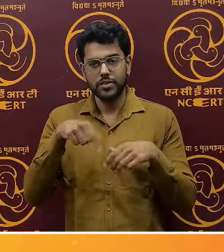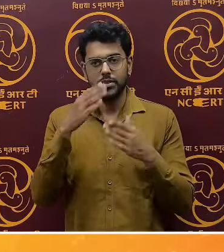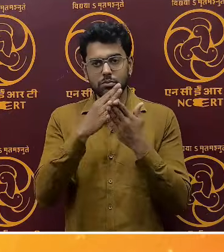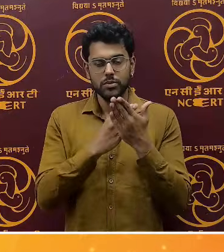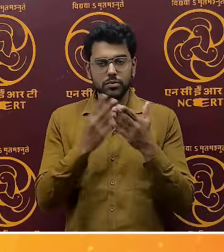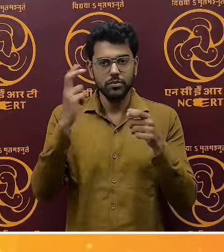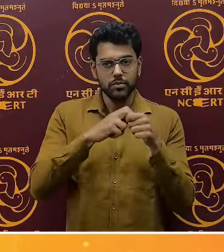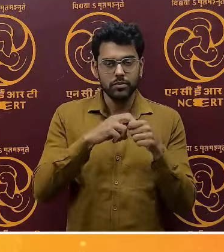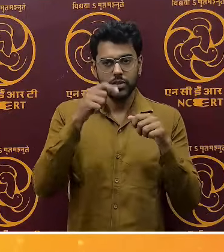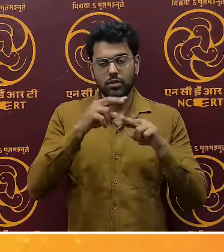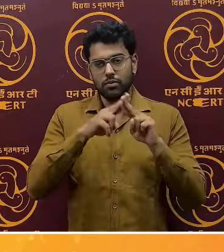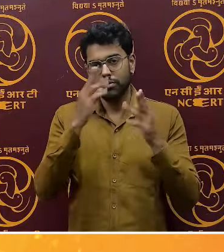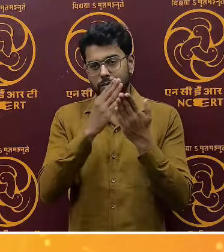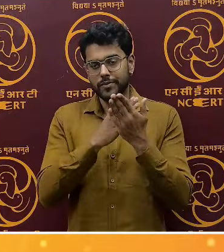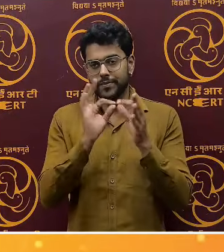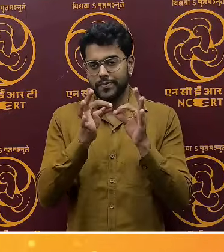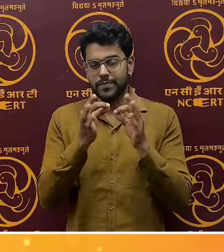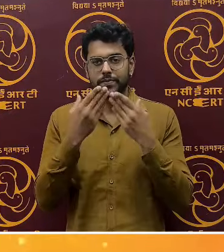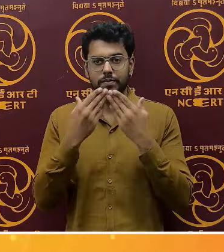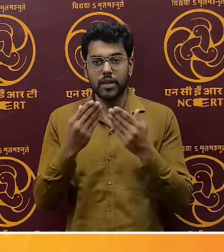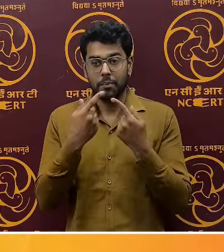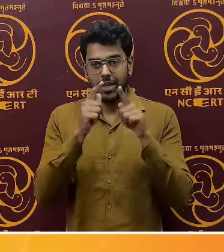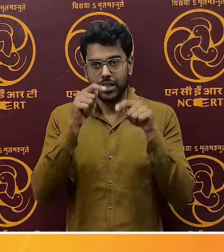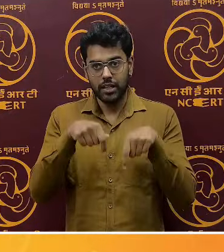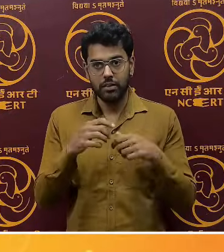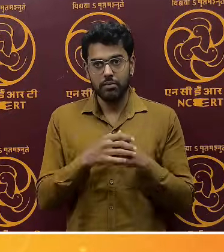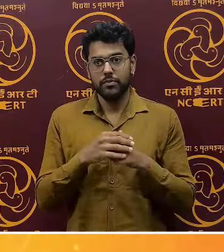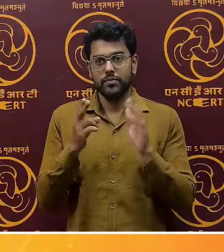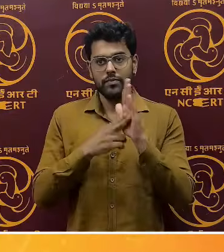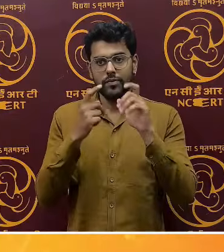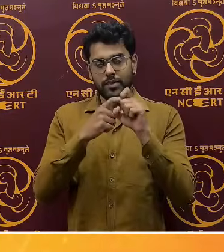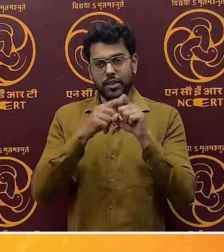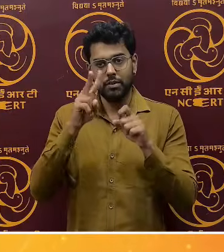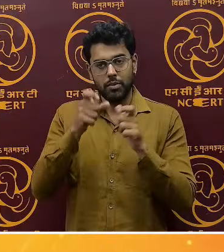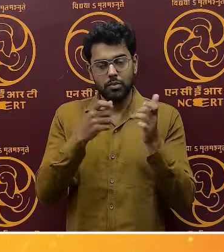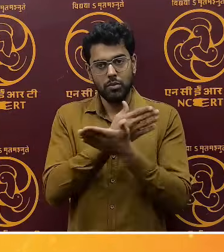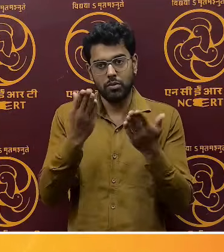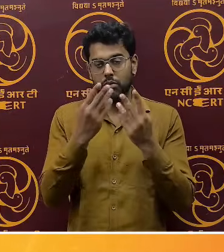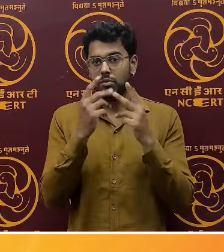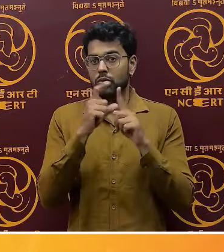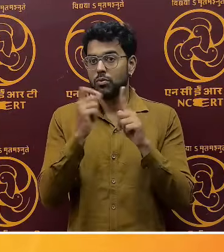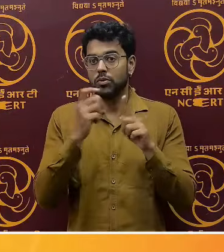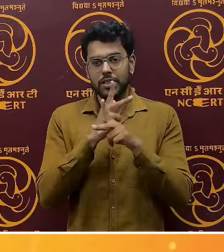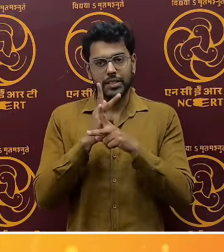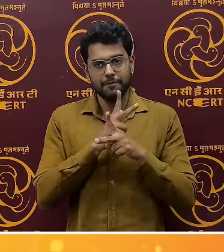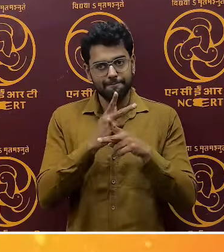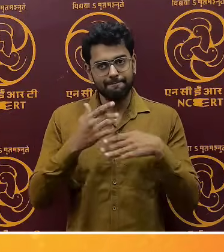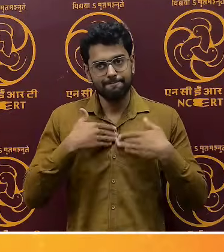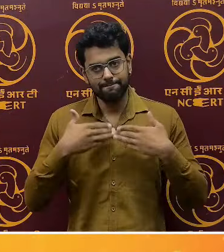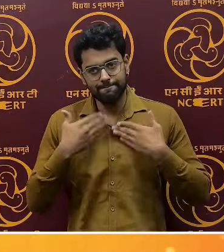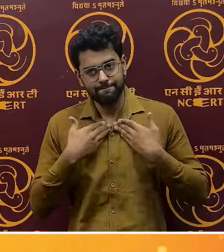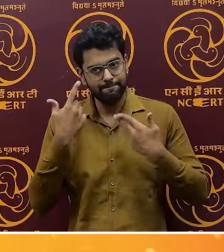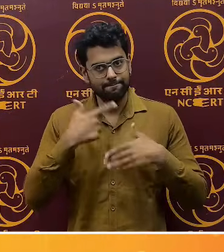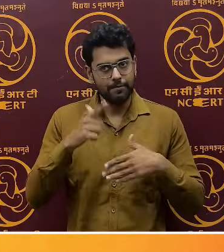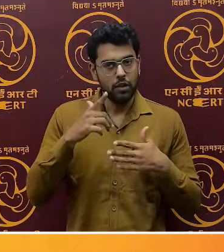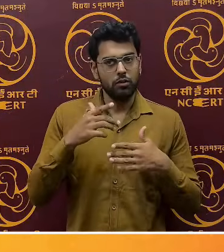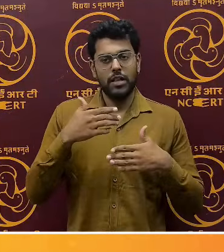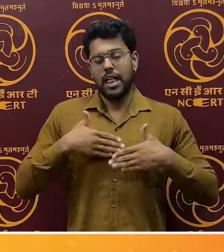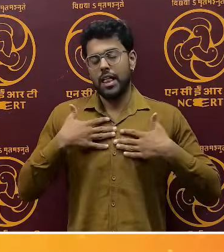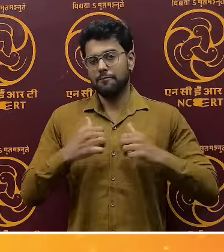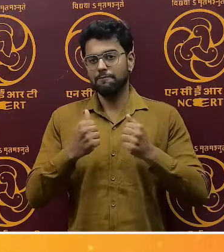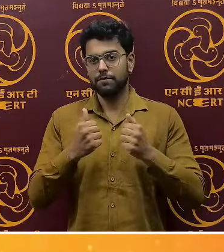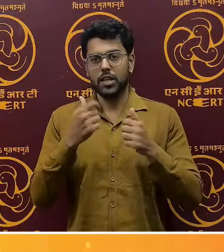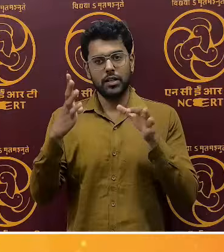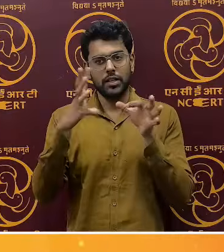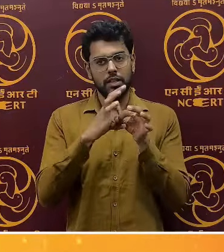with us for this entire session. But here, me, Neef Goswami, signing off. All you need to take care of yourself, stay happy, stay healthy, and stay